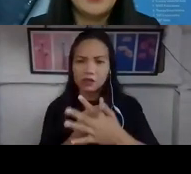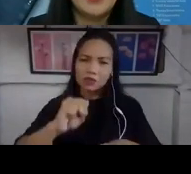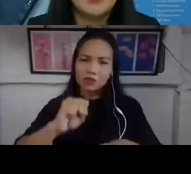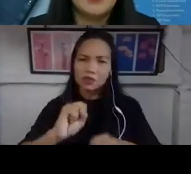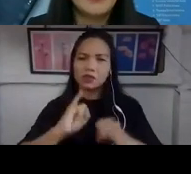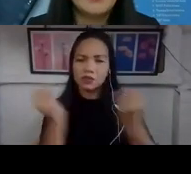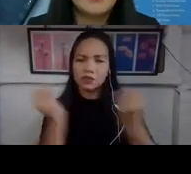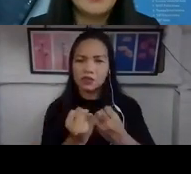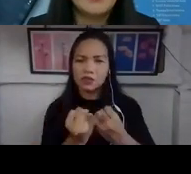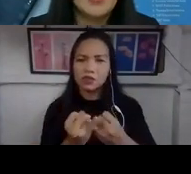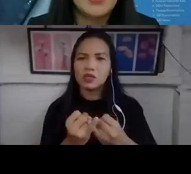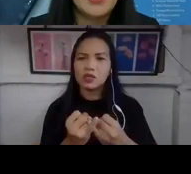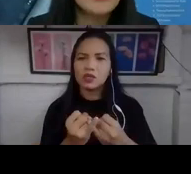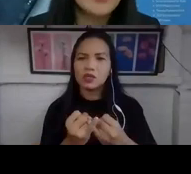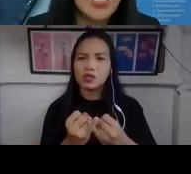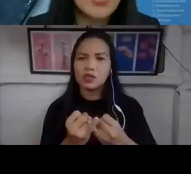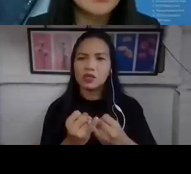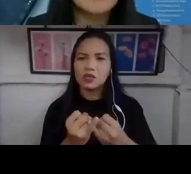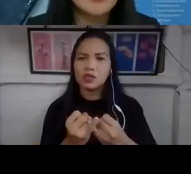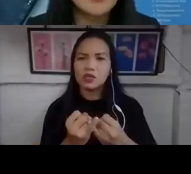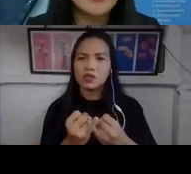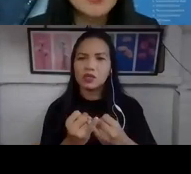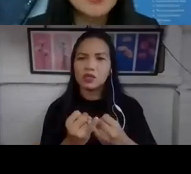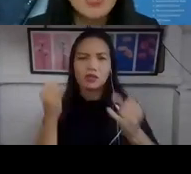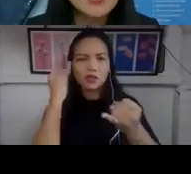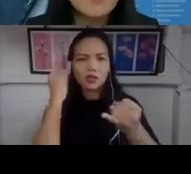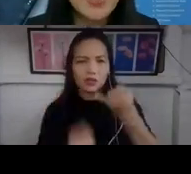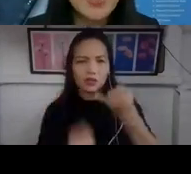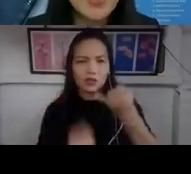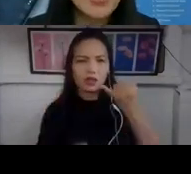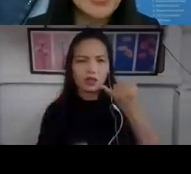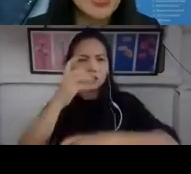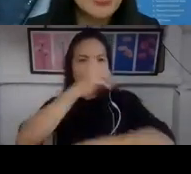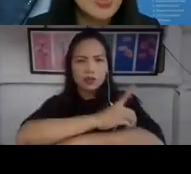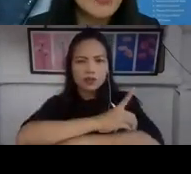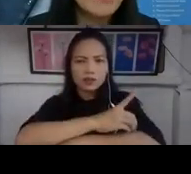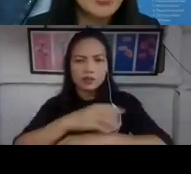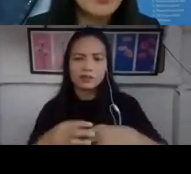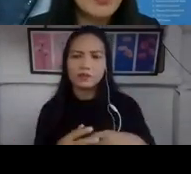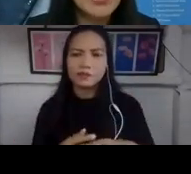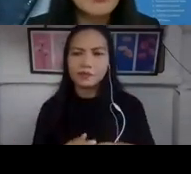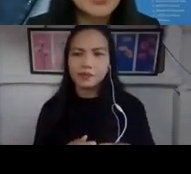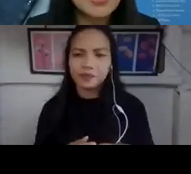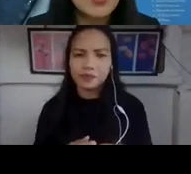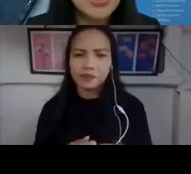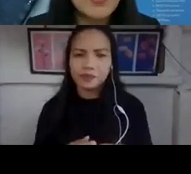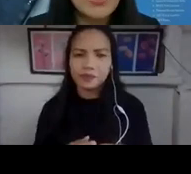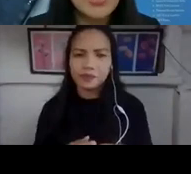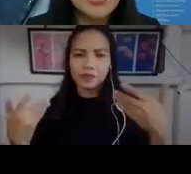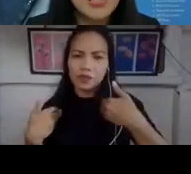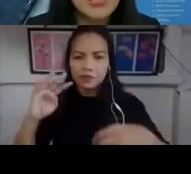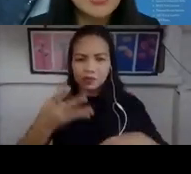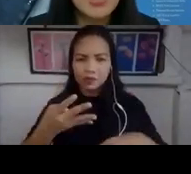Okay, for the last day, we will have the 4th Indie Ciencia Film Exhibition, followed by DOST Courseware